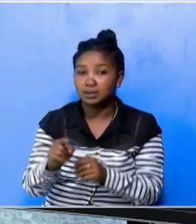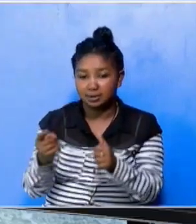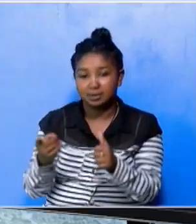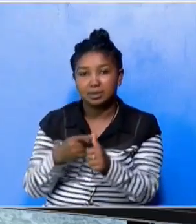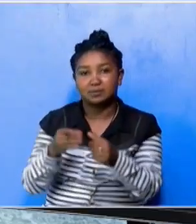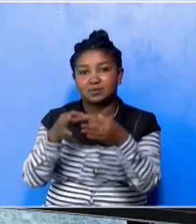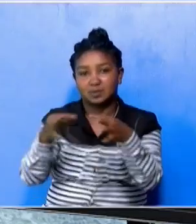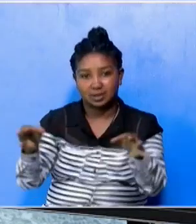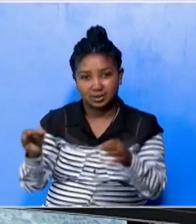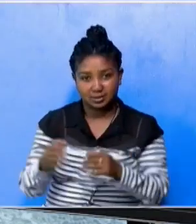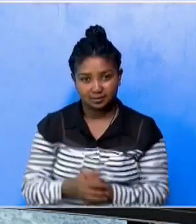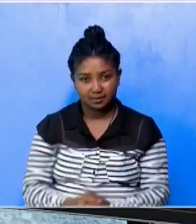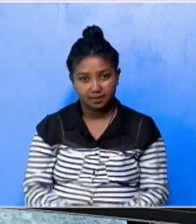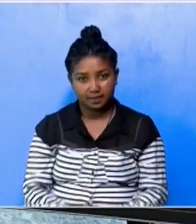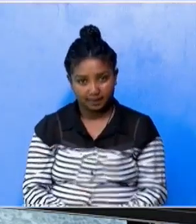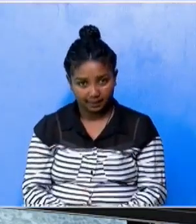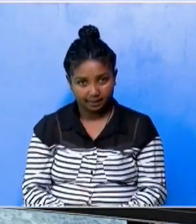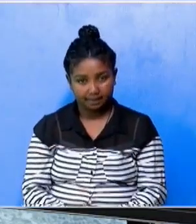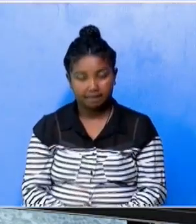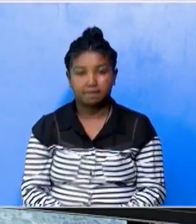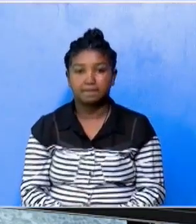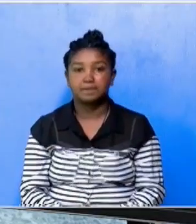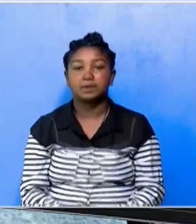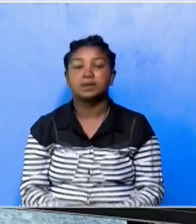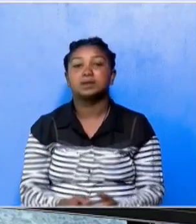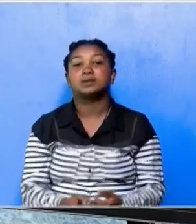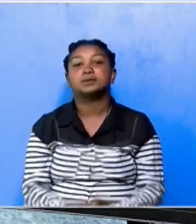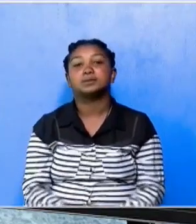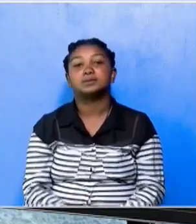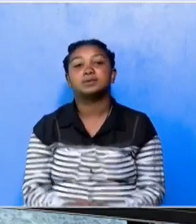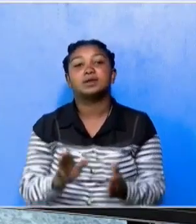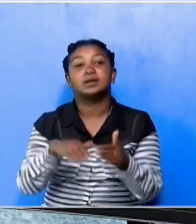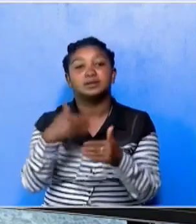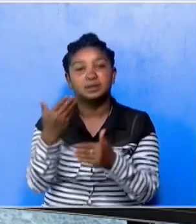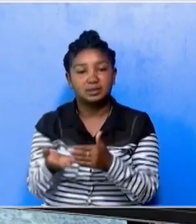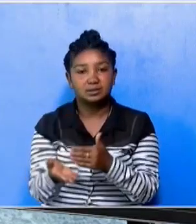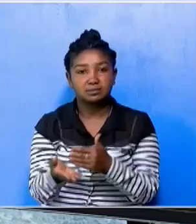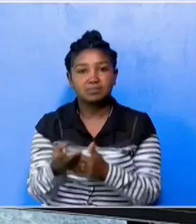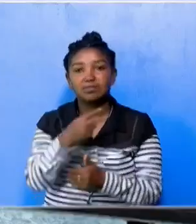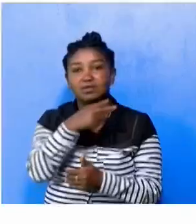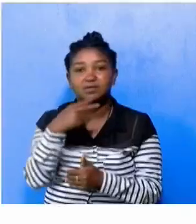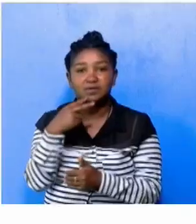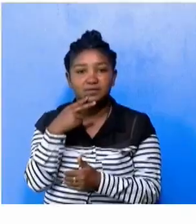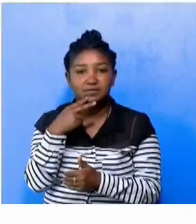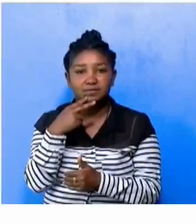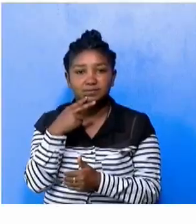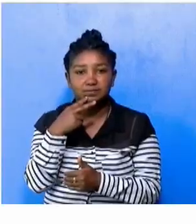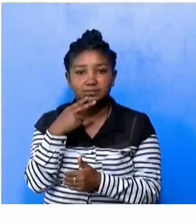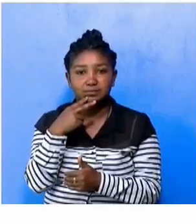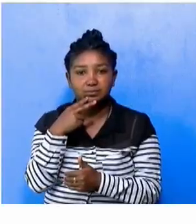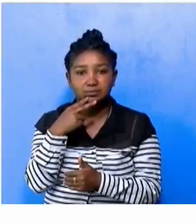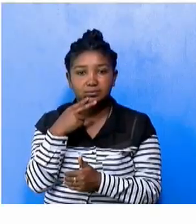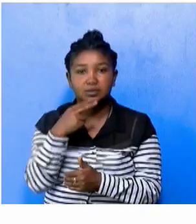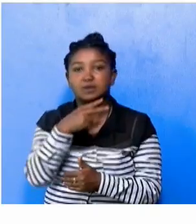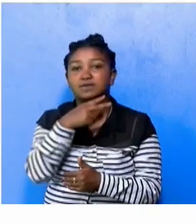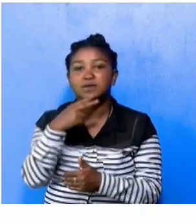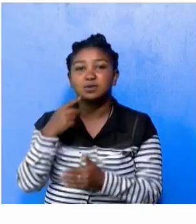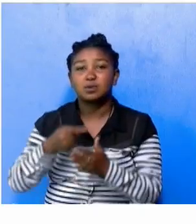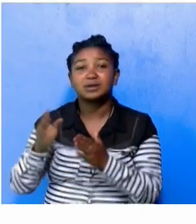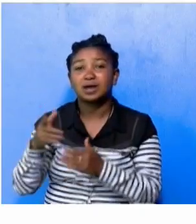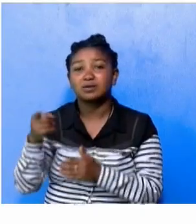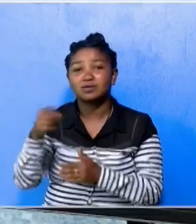of the sentence. Is it clear? Nice here. Then, the verb is here. What kinds of verb is